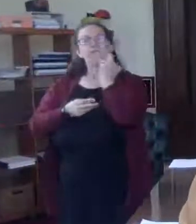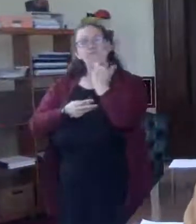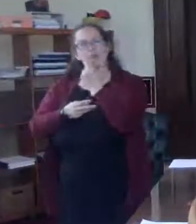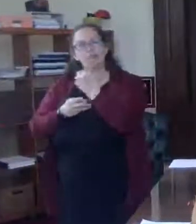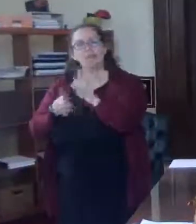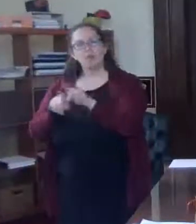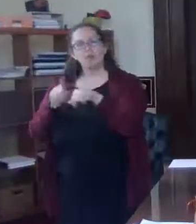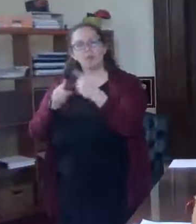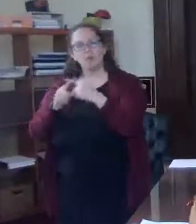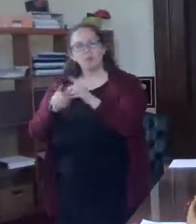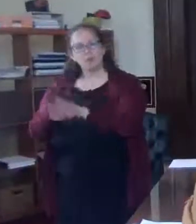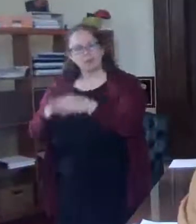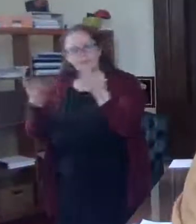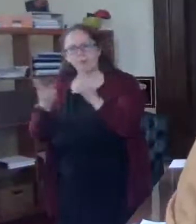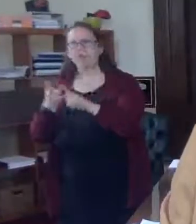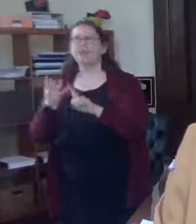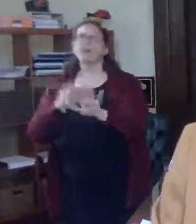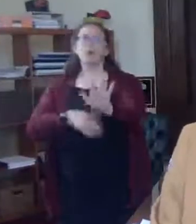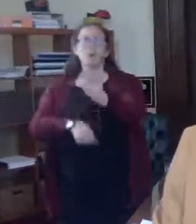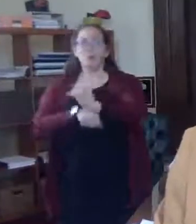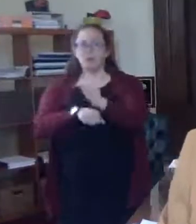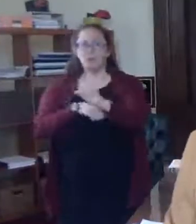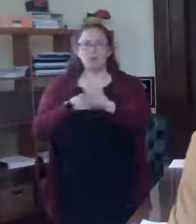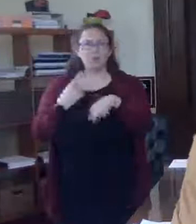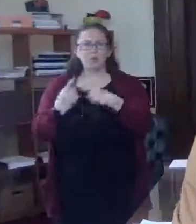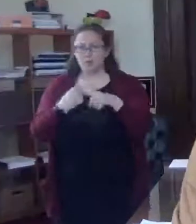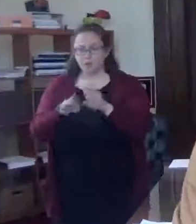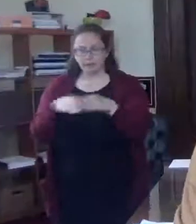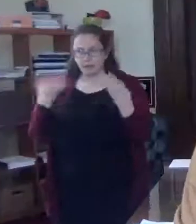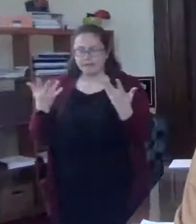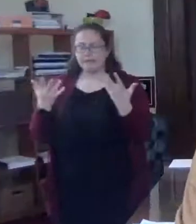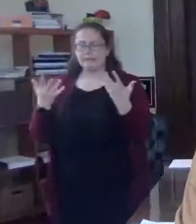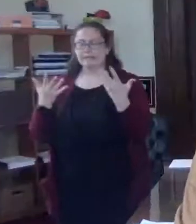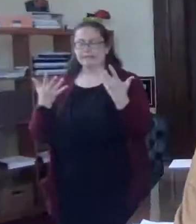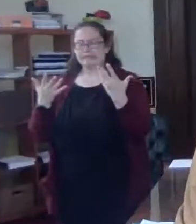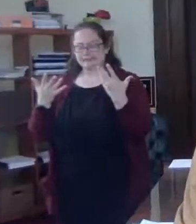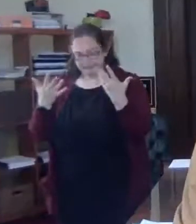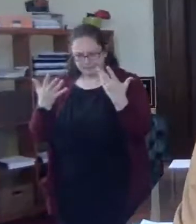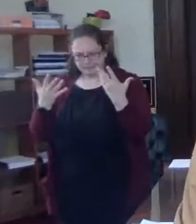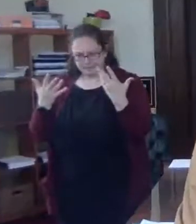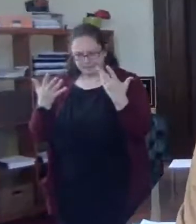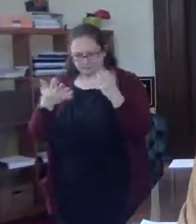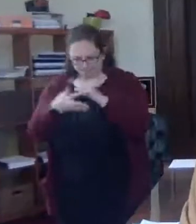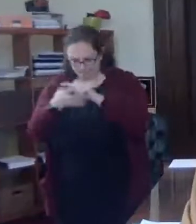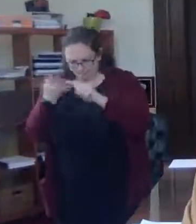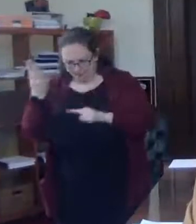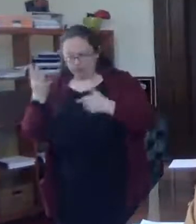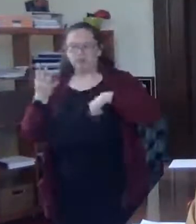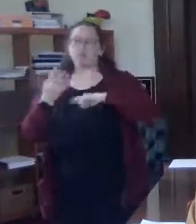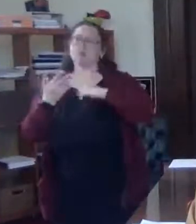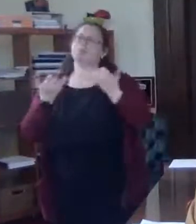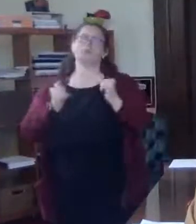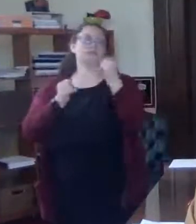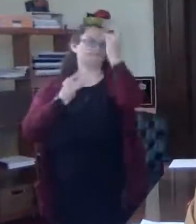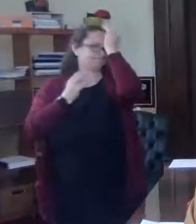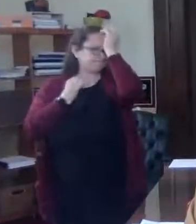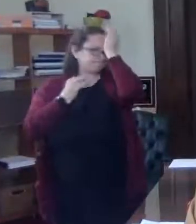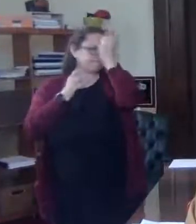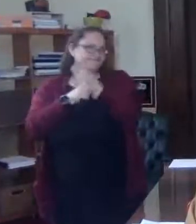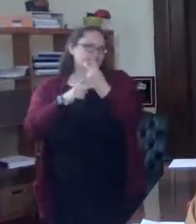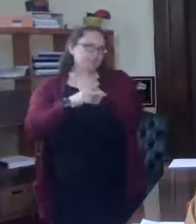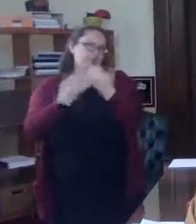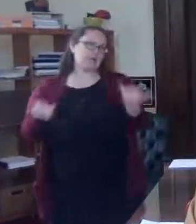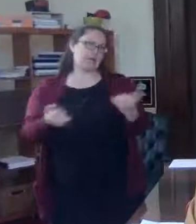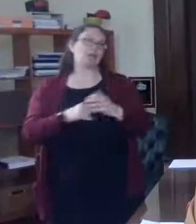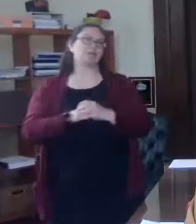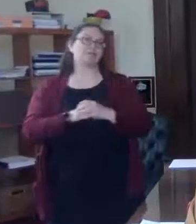When does your workplace reopen? And again, those are all things that are being worked out now.